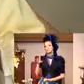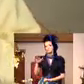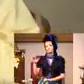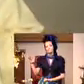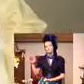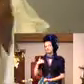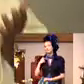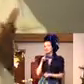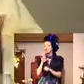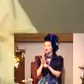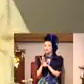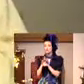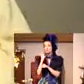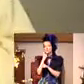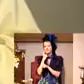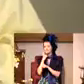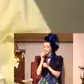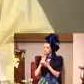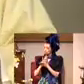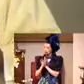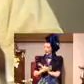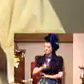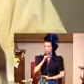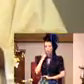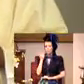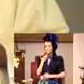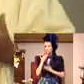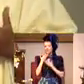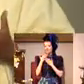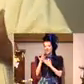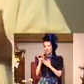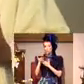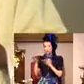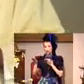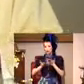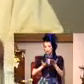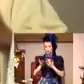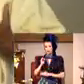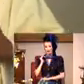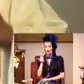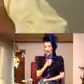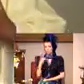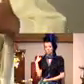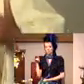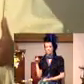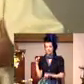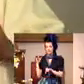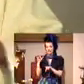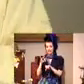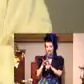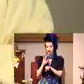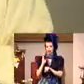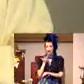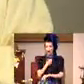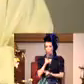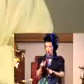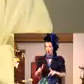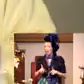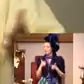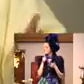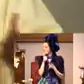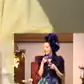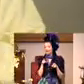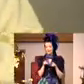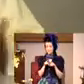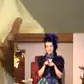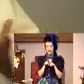for those who have stepped in those ecclesial roles to serve our denomination and touch our lives. So again, we will not be the same. We just